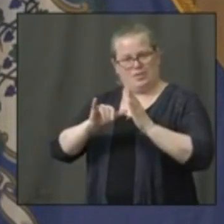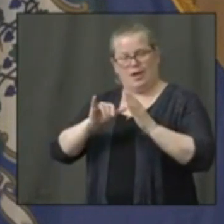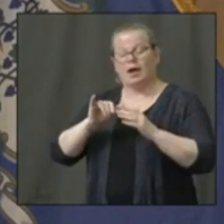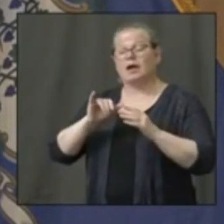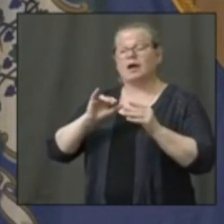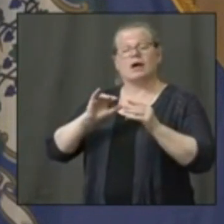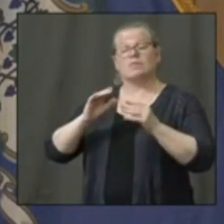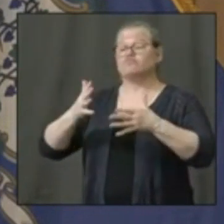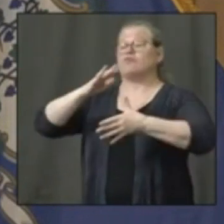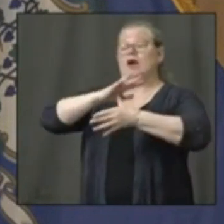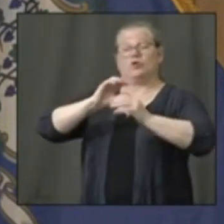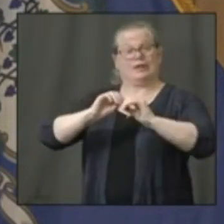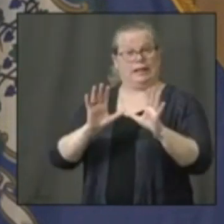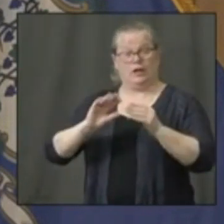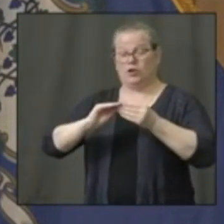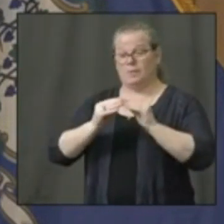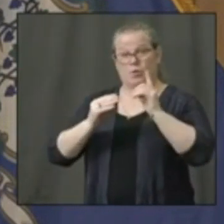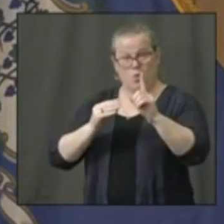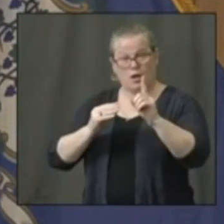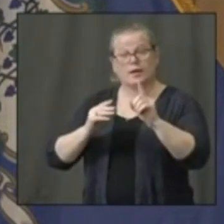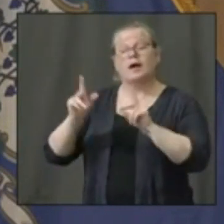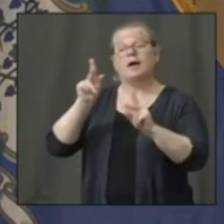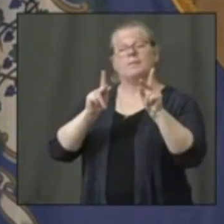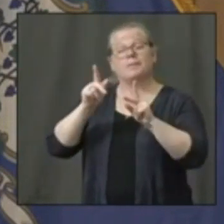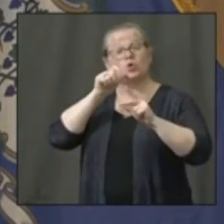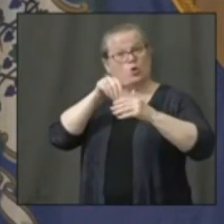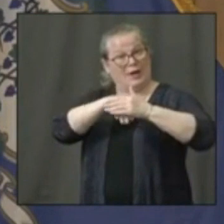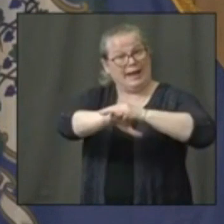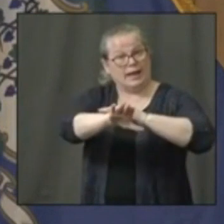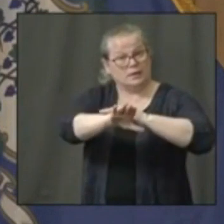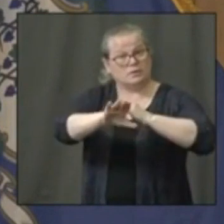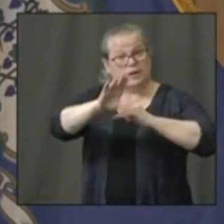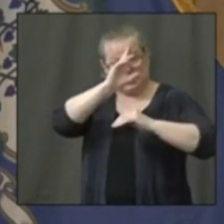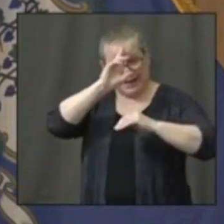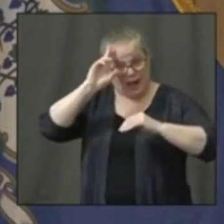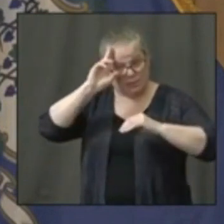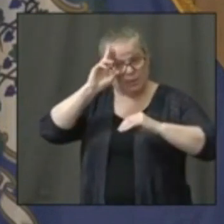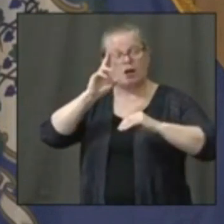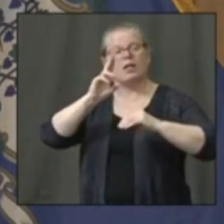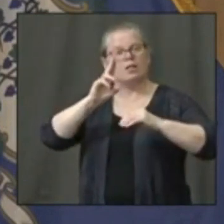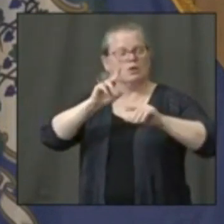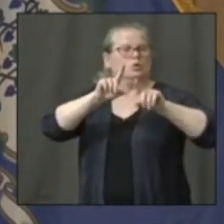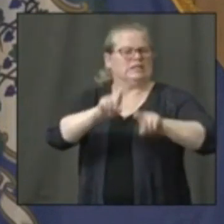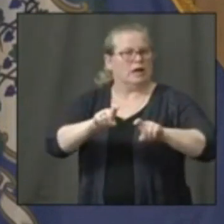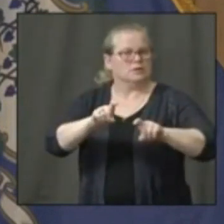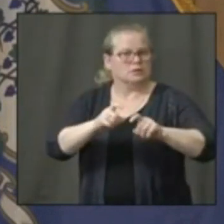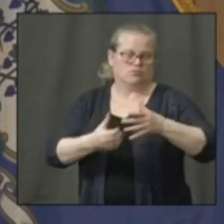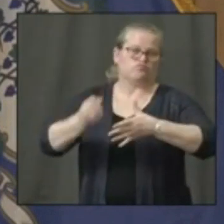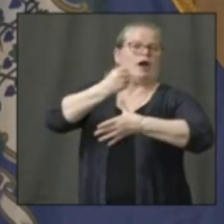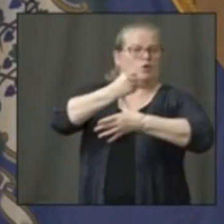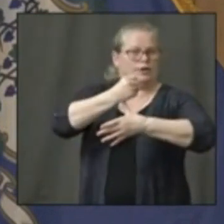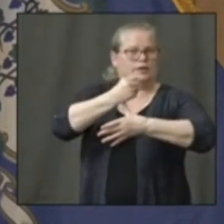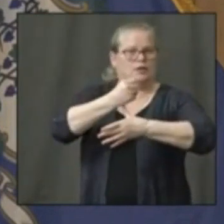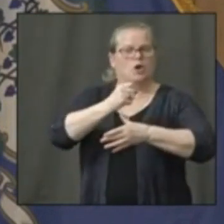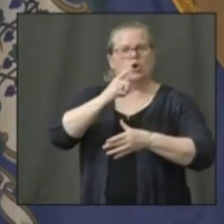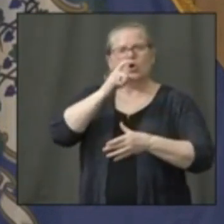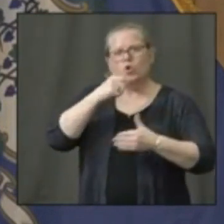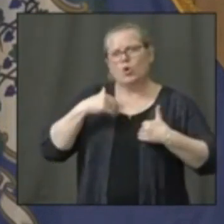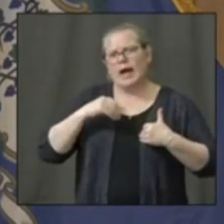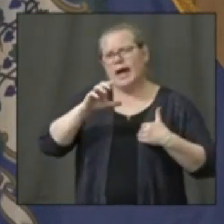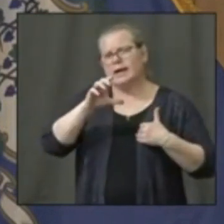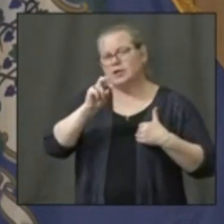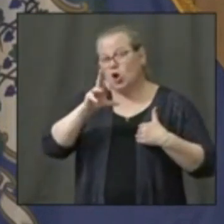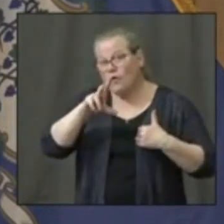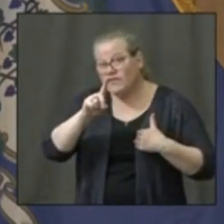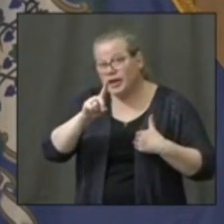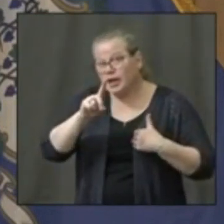one, in terms of folks who are admitted into the hospital, so we can do some preliminary triage. Who has COVID? Who has to go to the ICU? Who